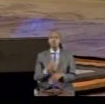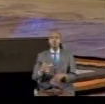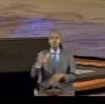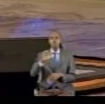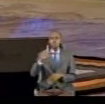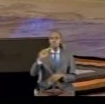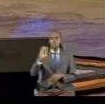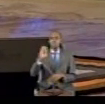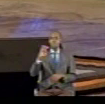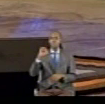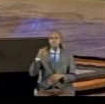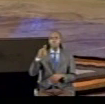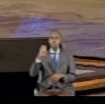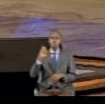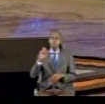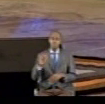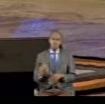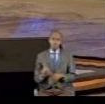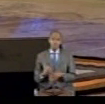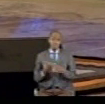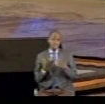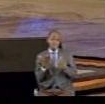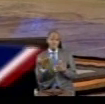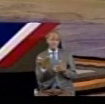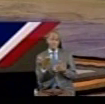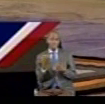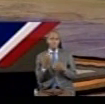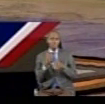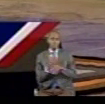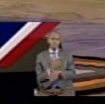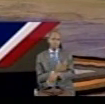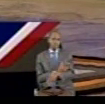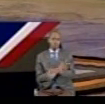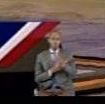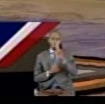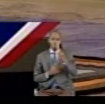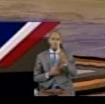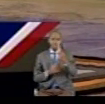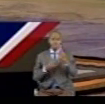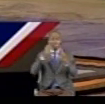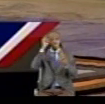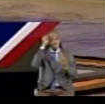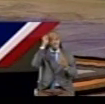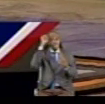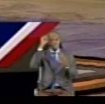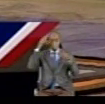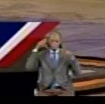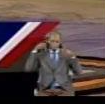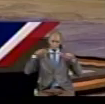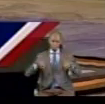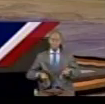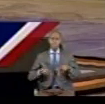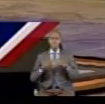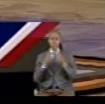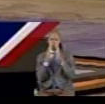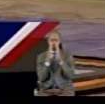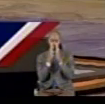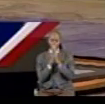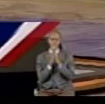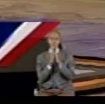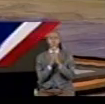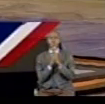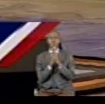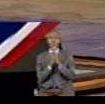one is personal prayer. His personal prayer. He depended